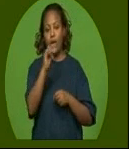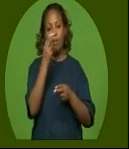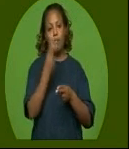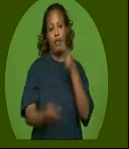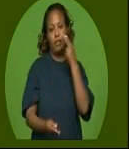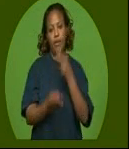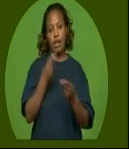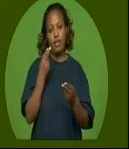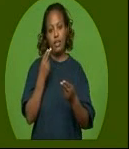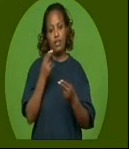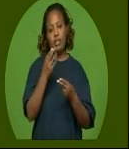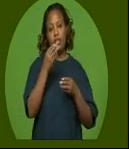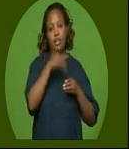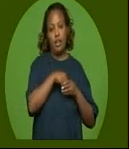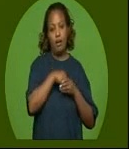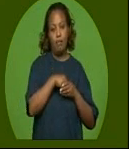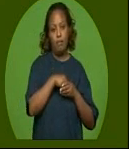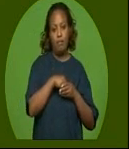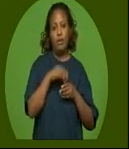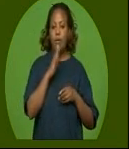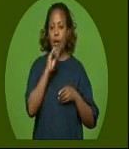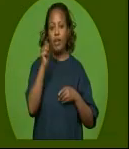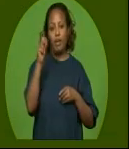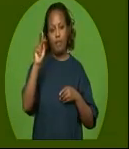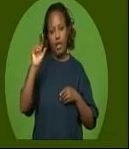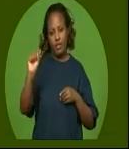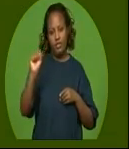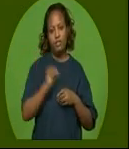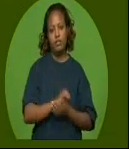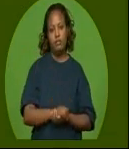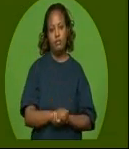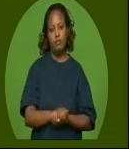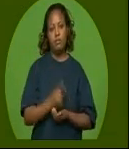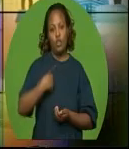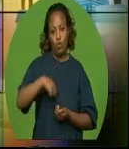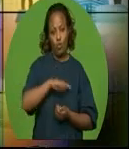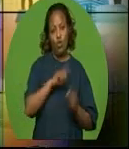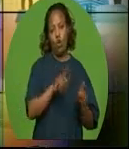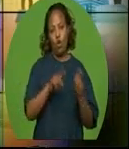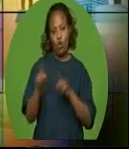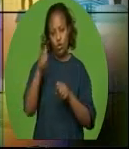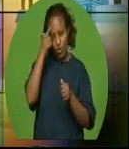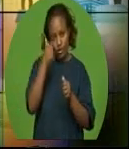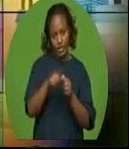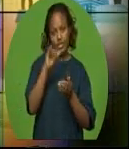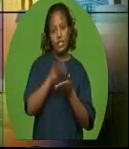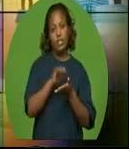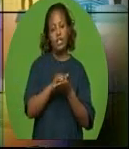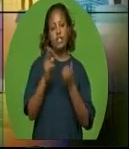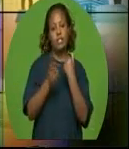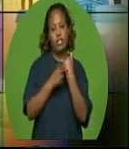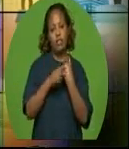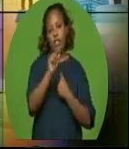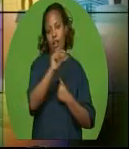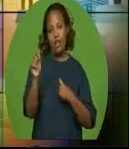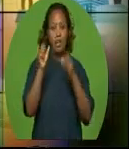derived by multiplying income by APS. We also noted